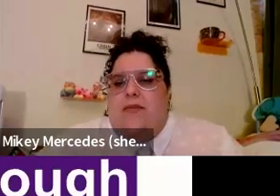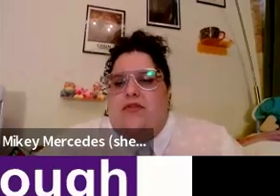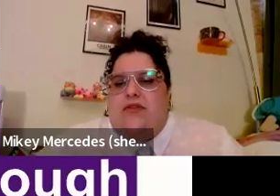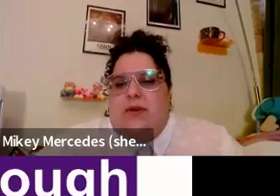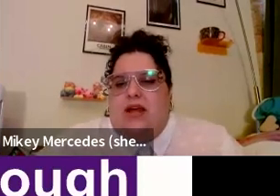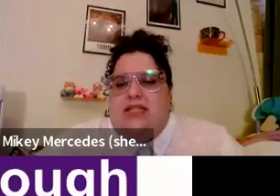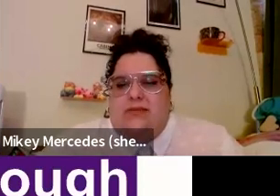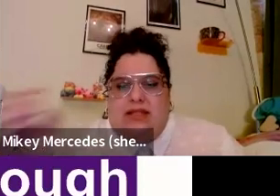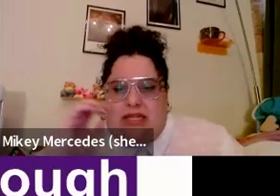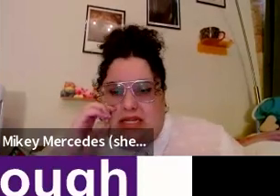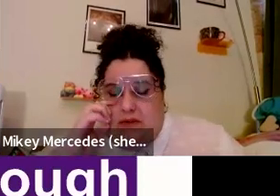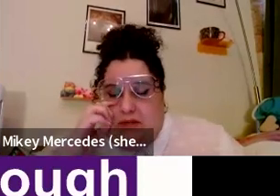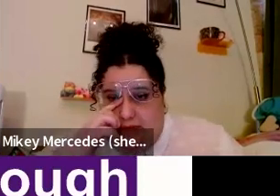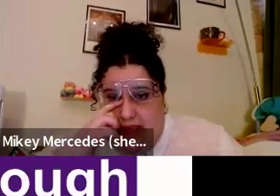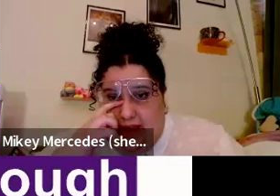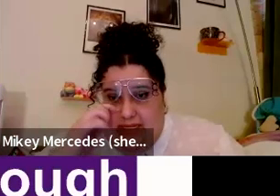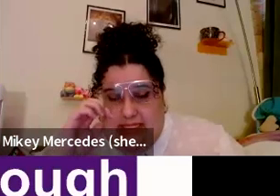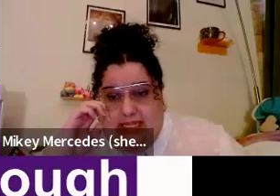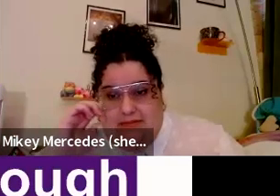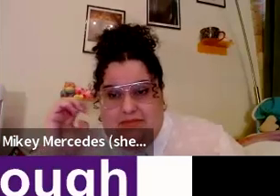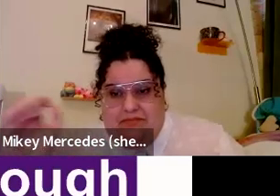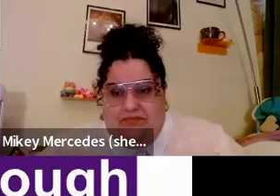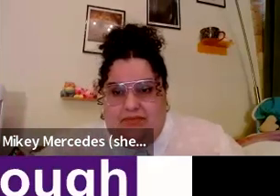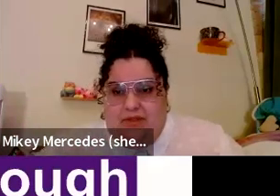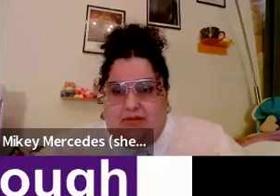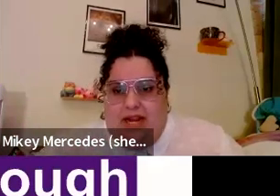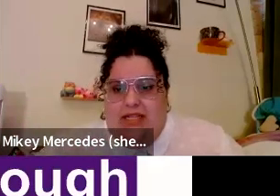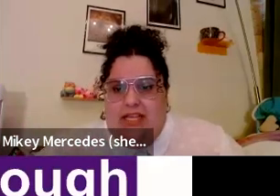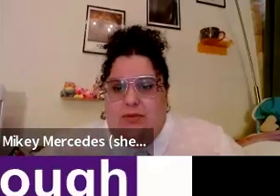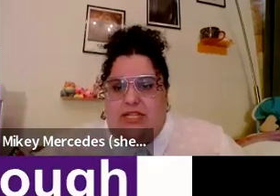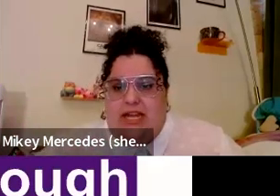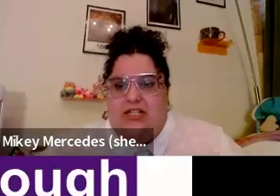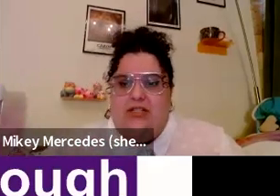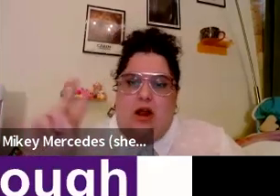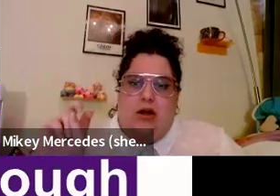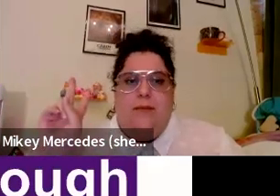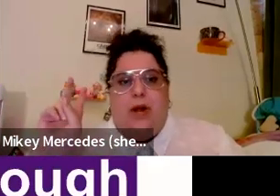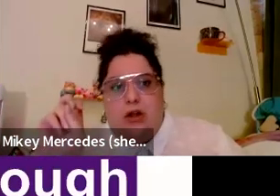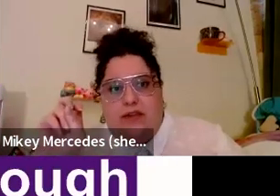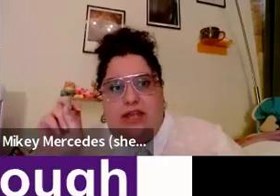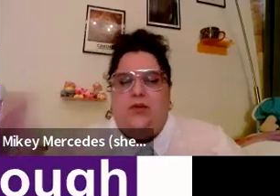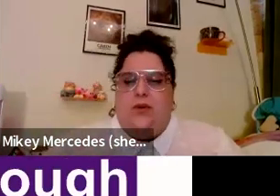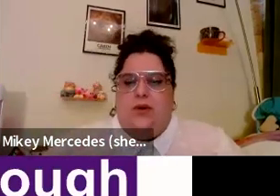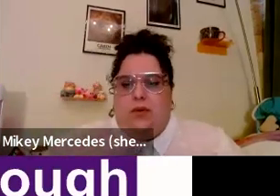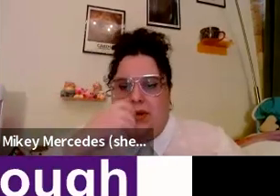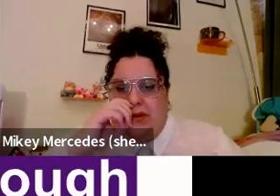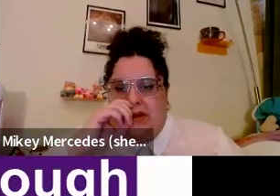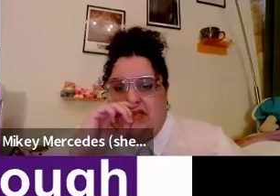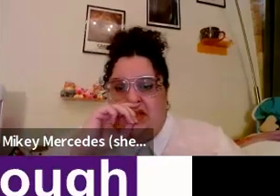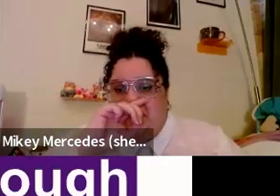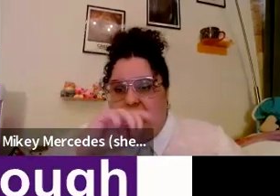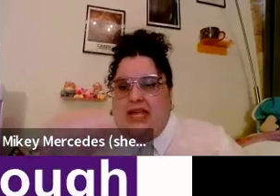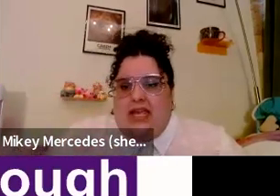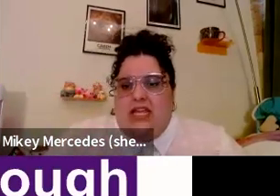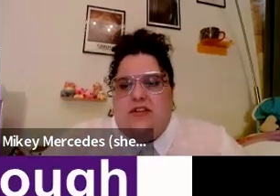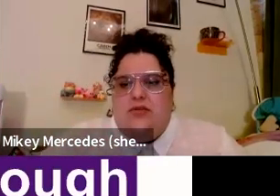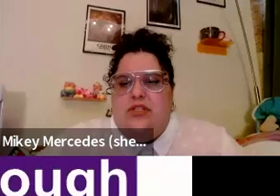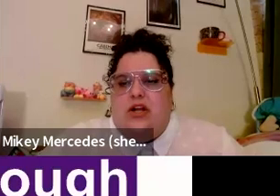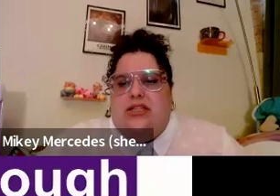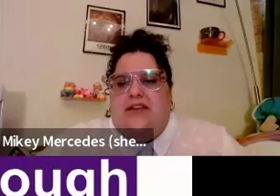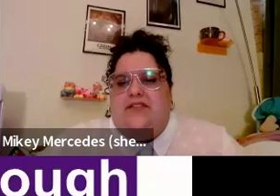My mother called to check on me. It has been 2 hours. I have been sitting and waiting anxiously to be